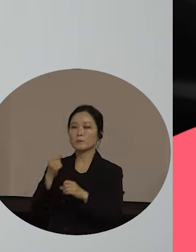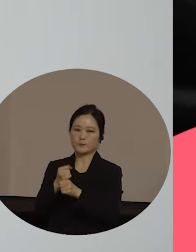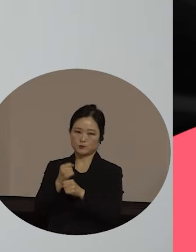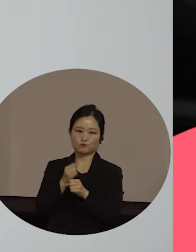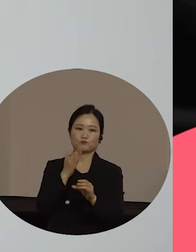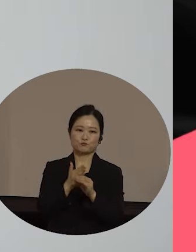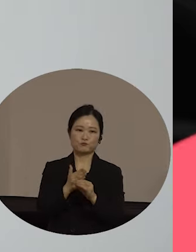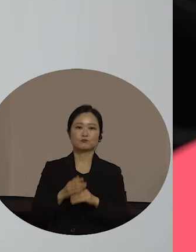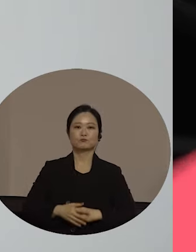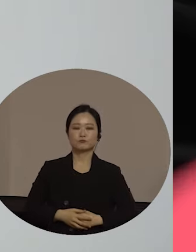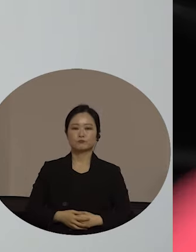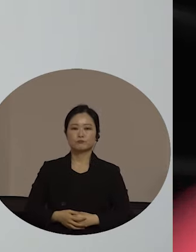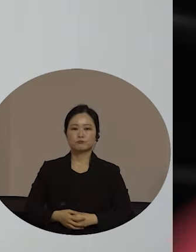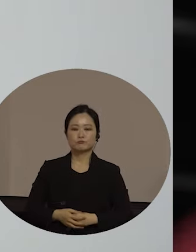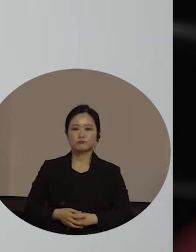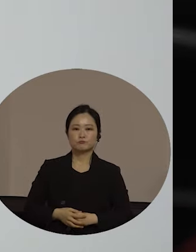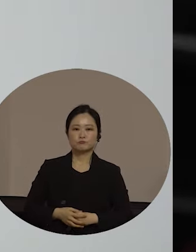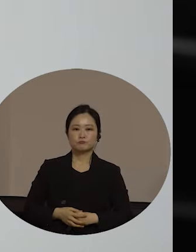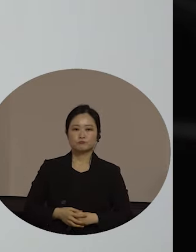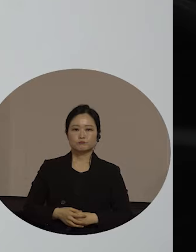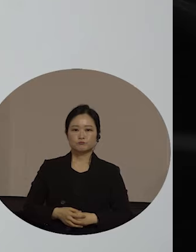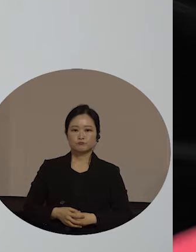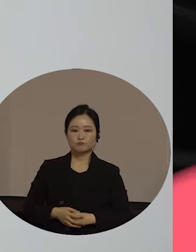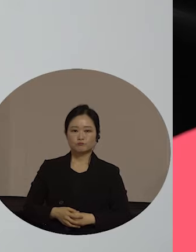more cultural spaces